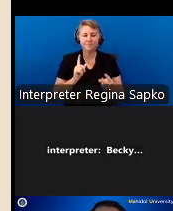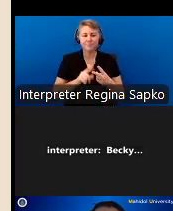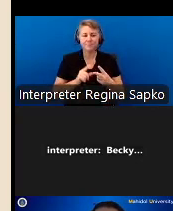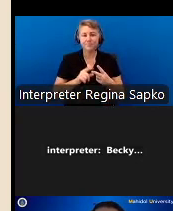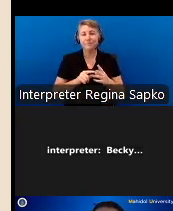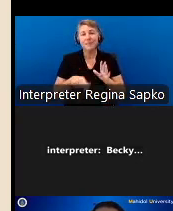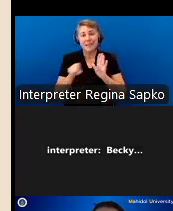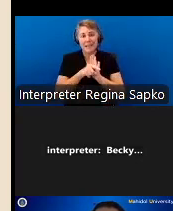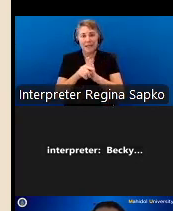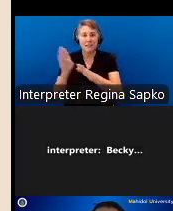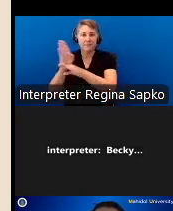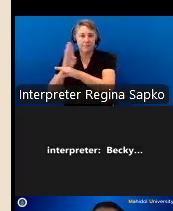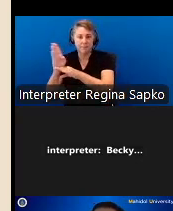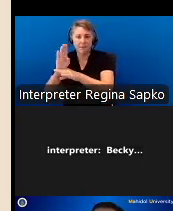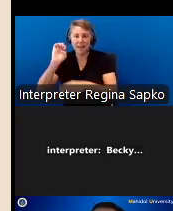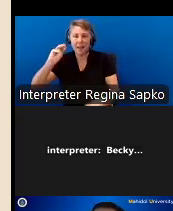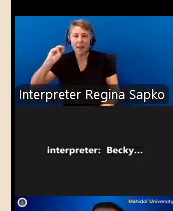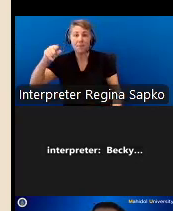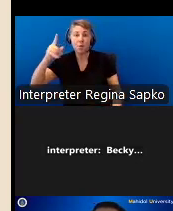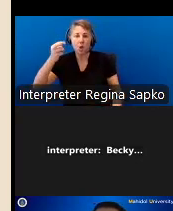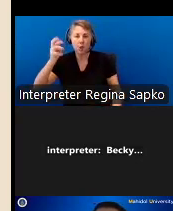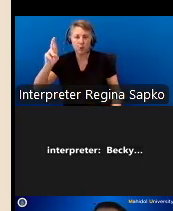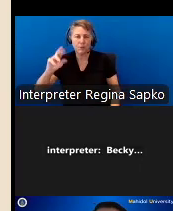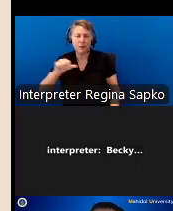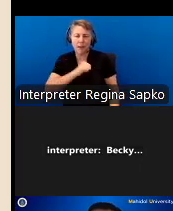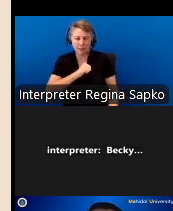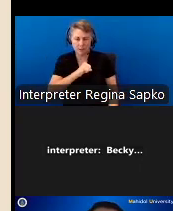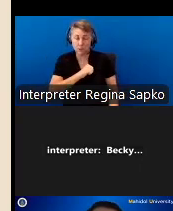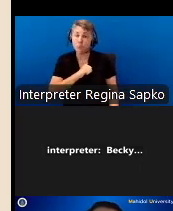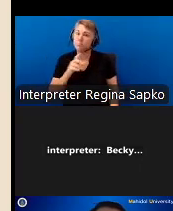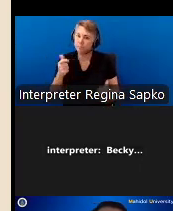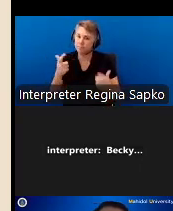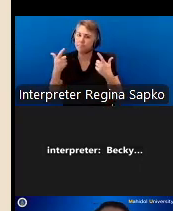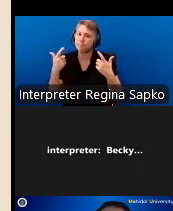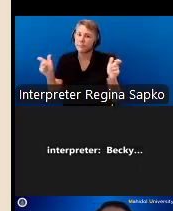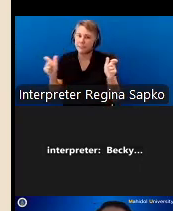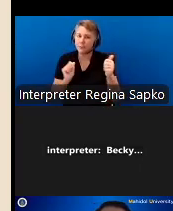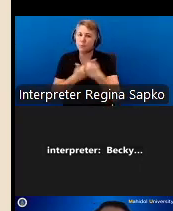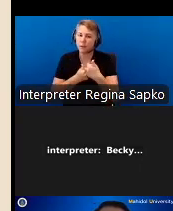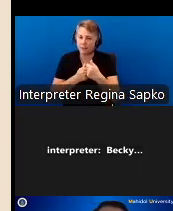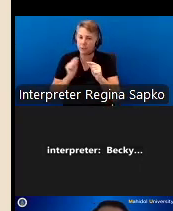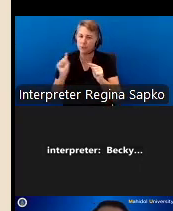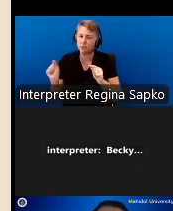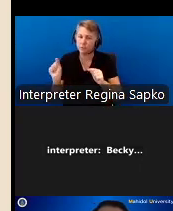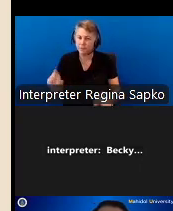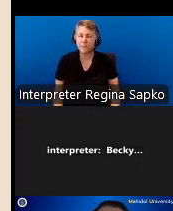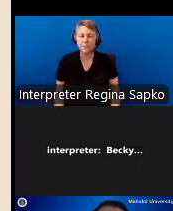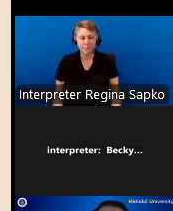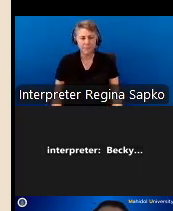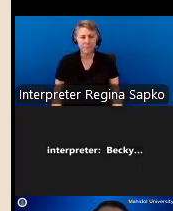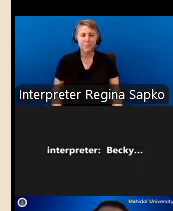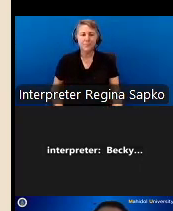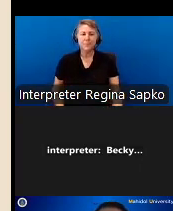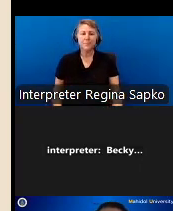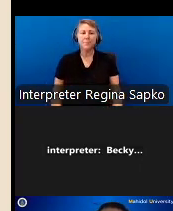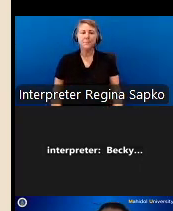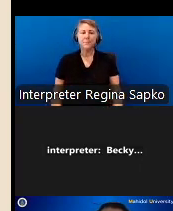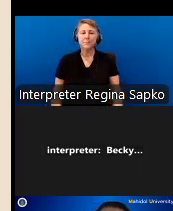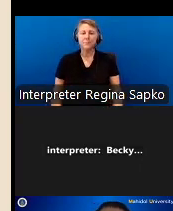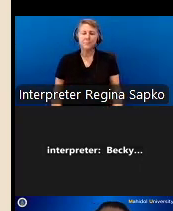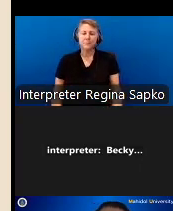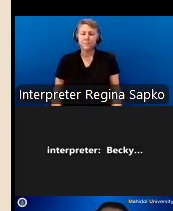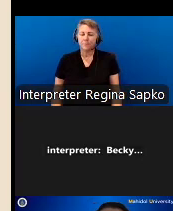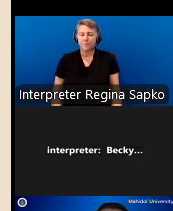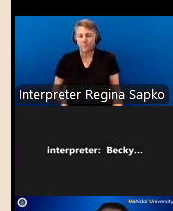attitude, very like a big challenge. Okay, and maybe not